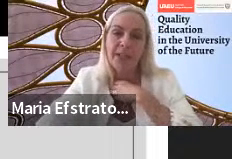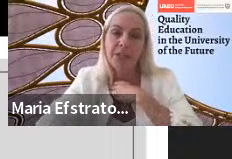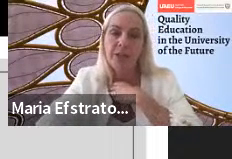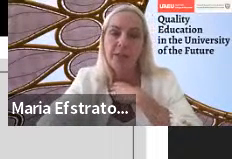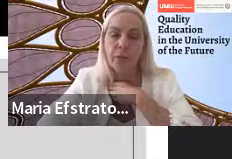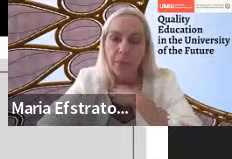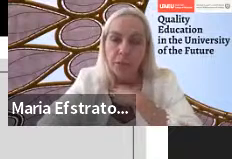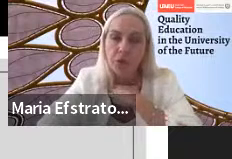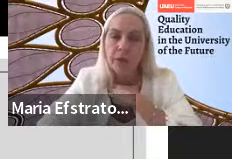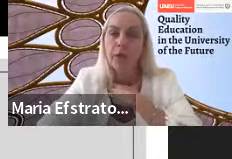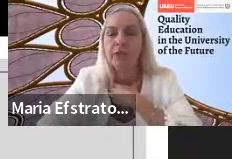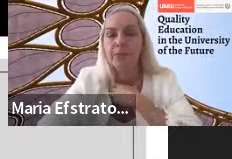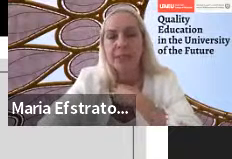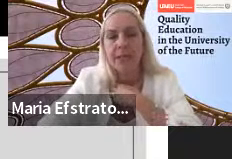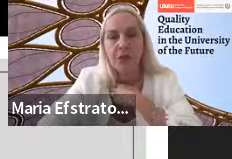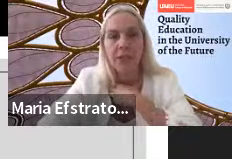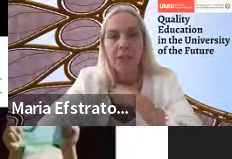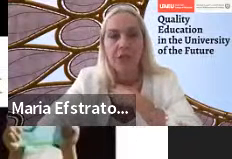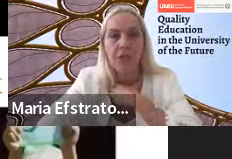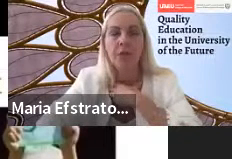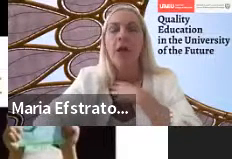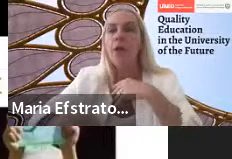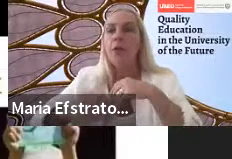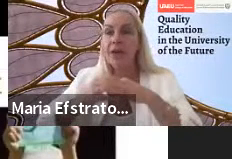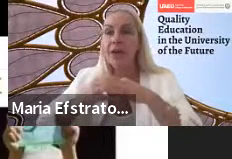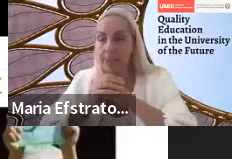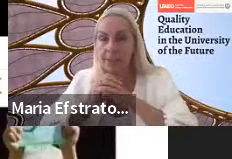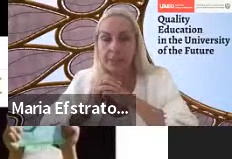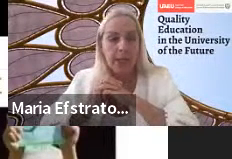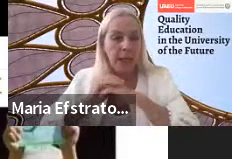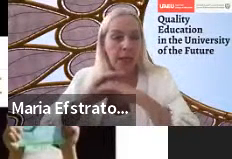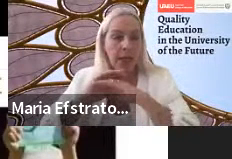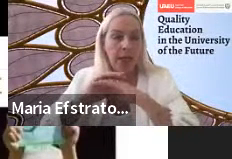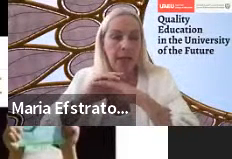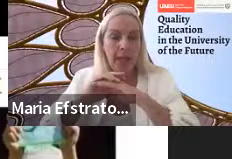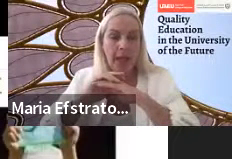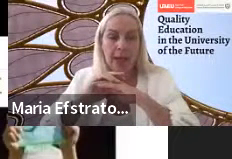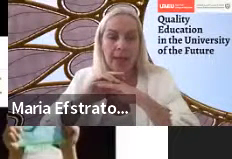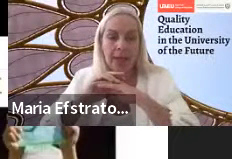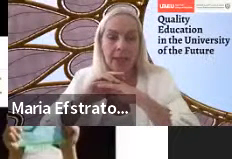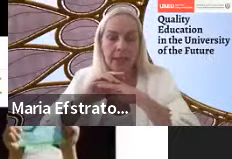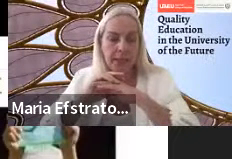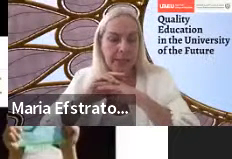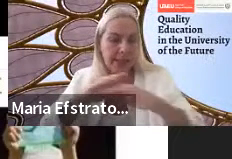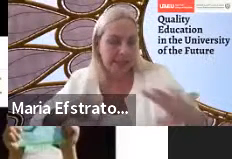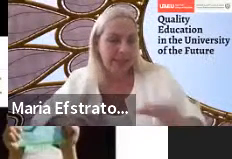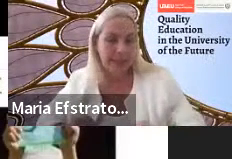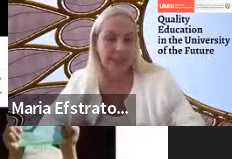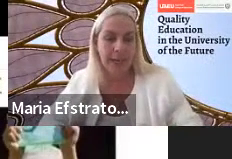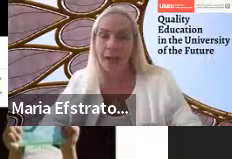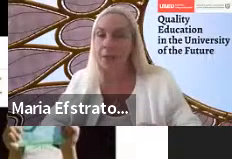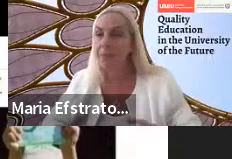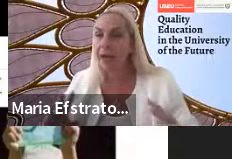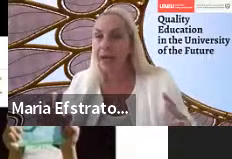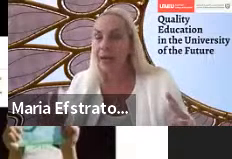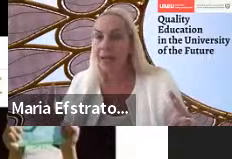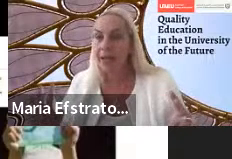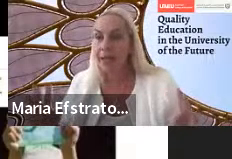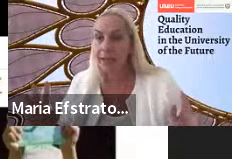been published in the European Journal of Special Education Research. I can see the